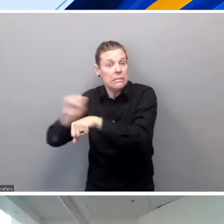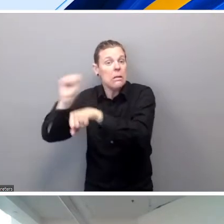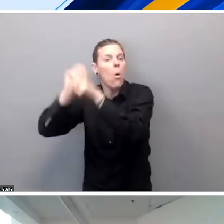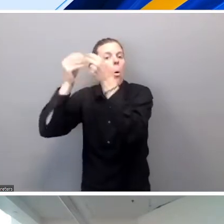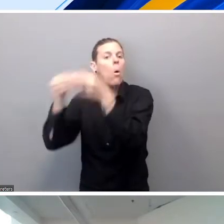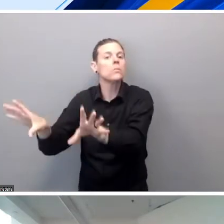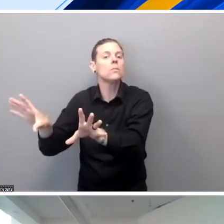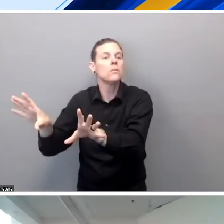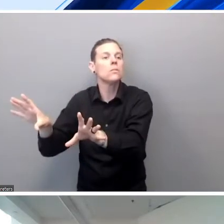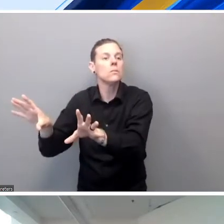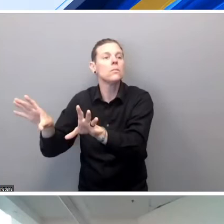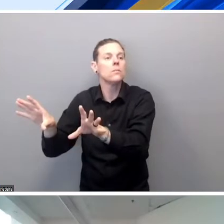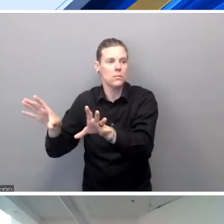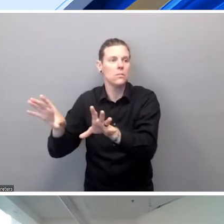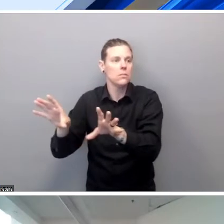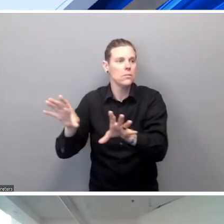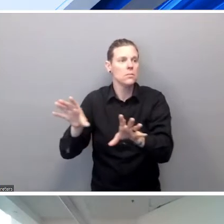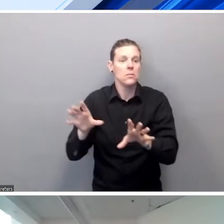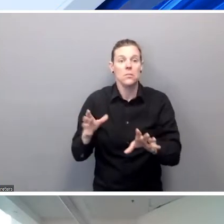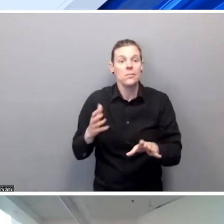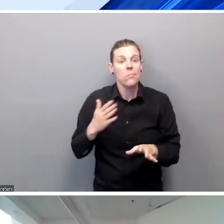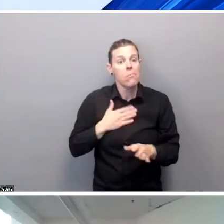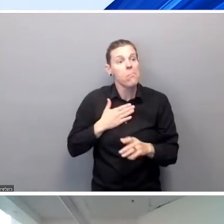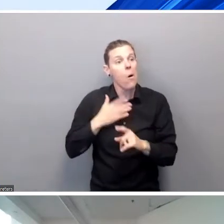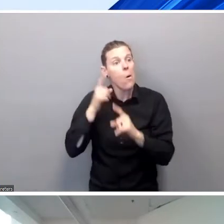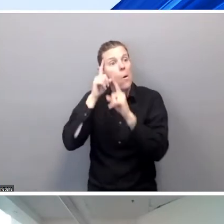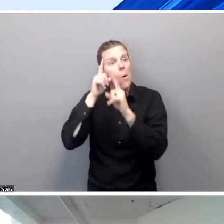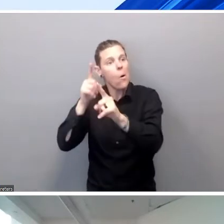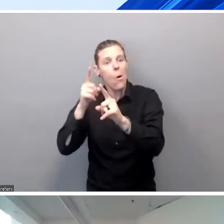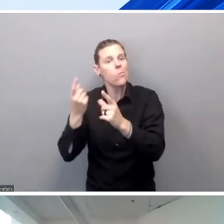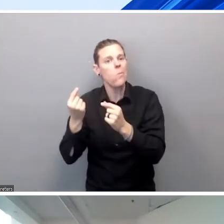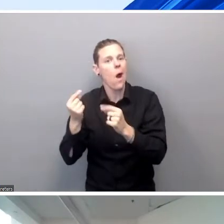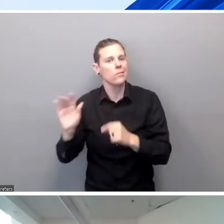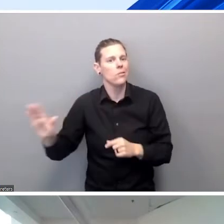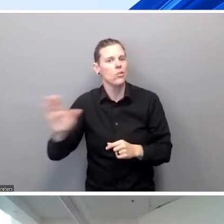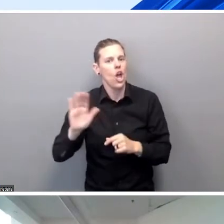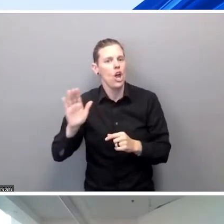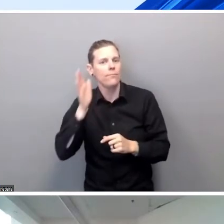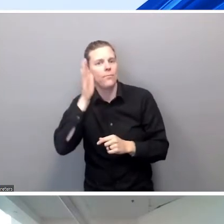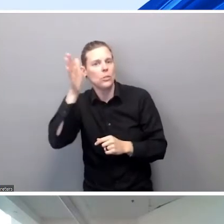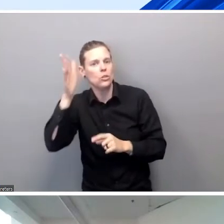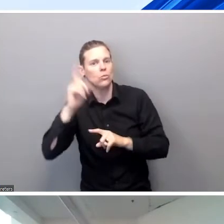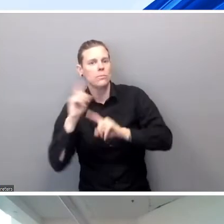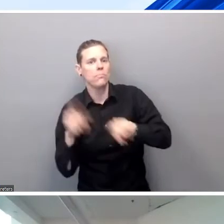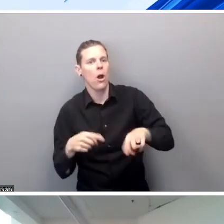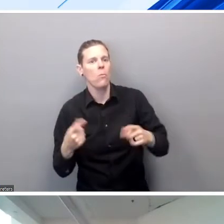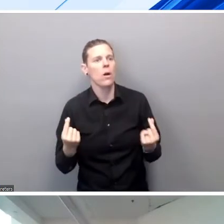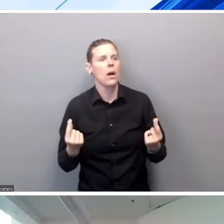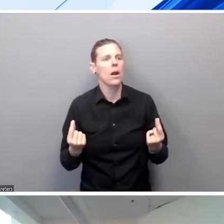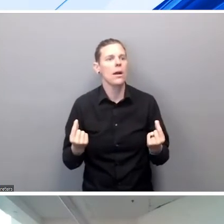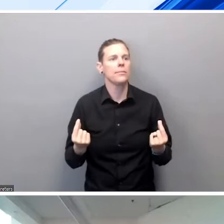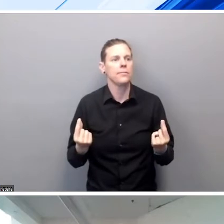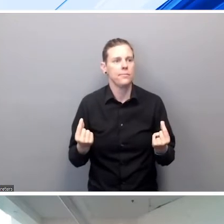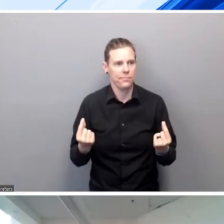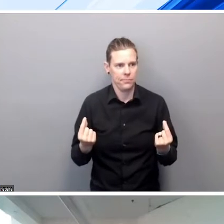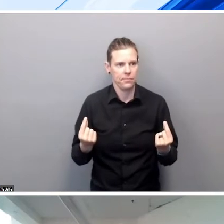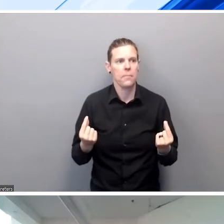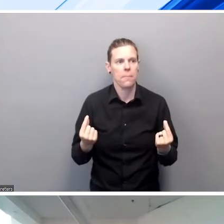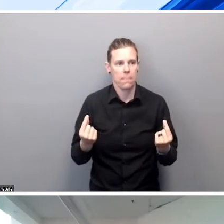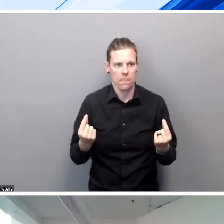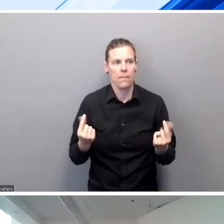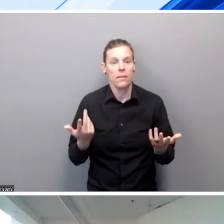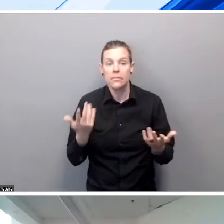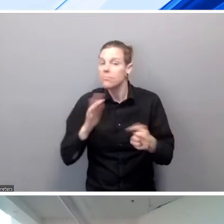main concern would be what their response would be during the next pandemic, or their